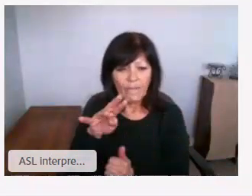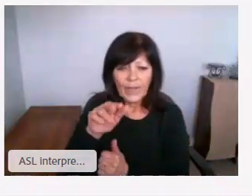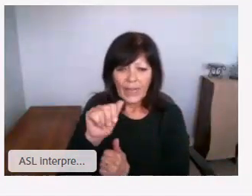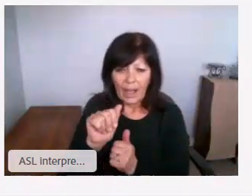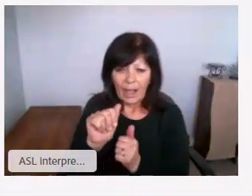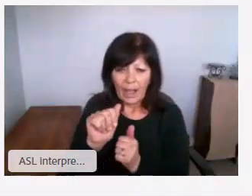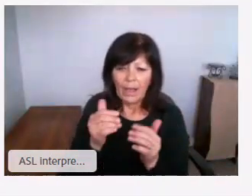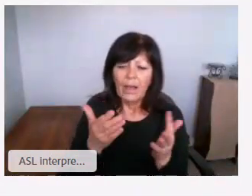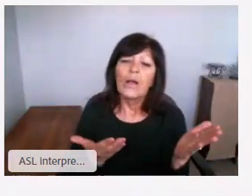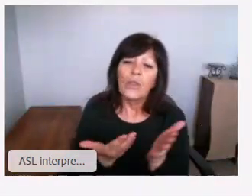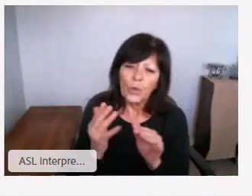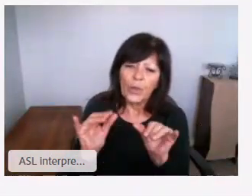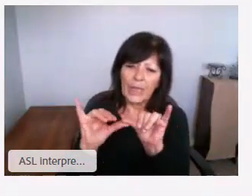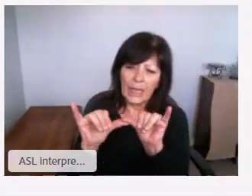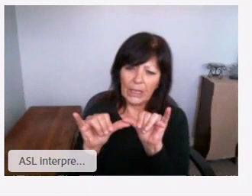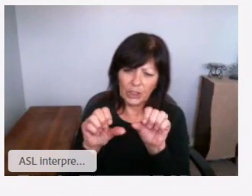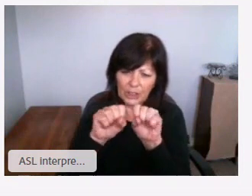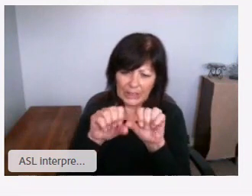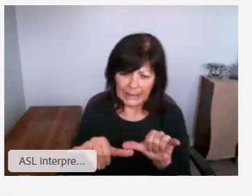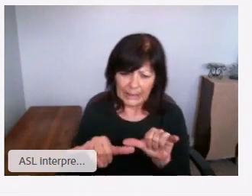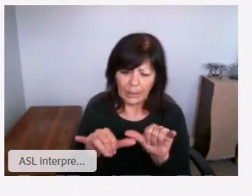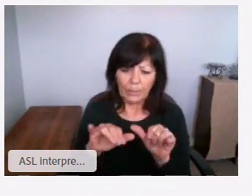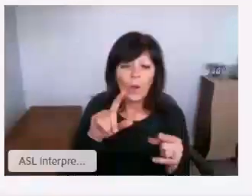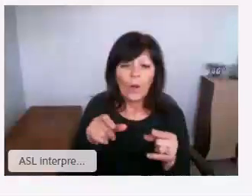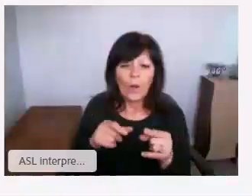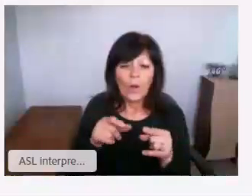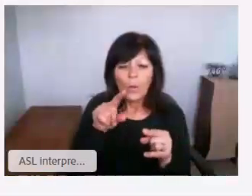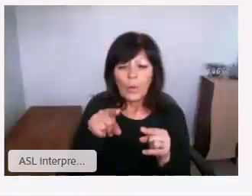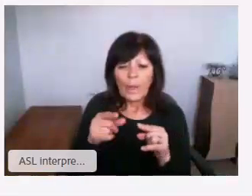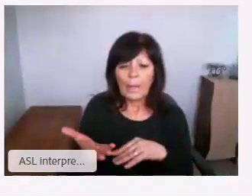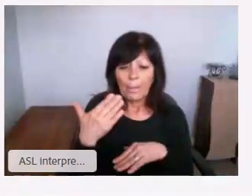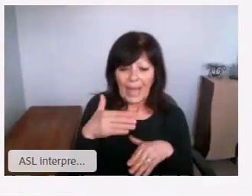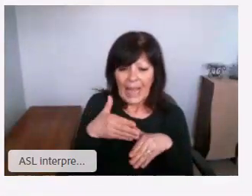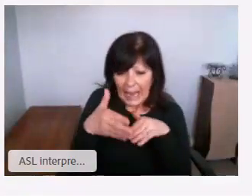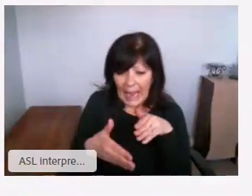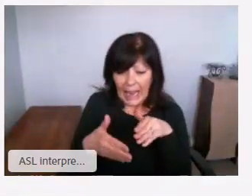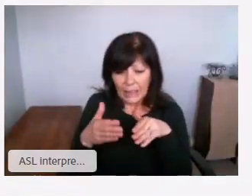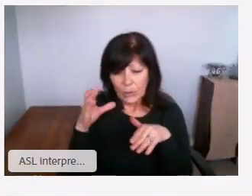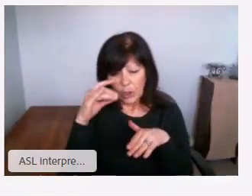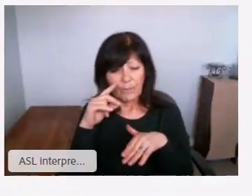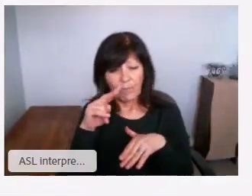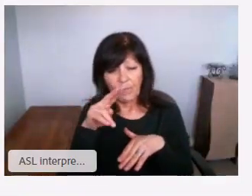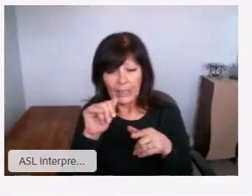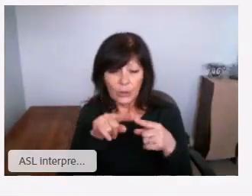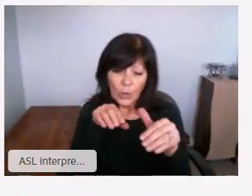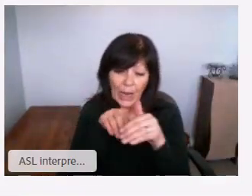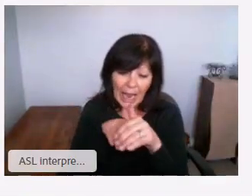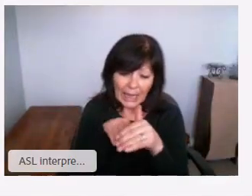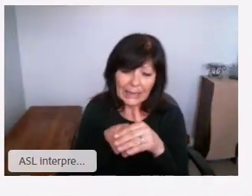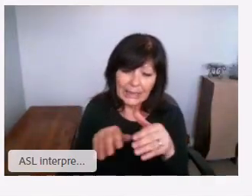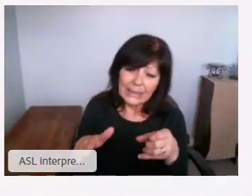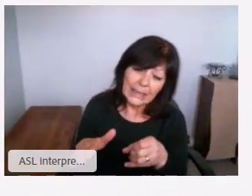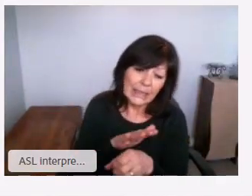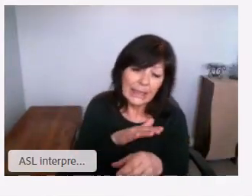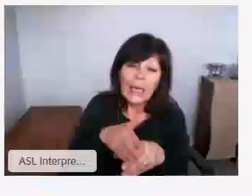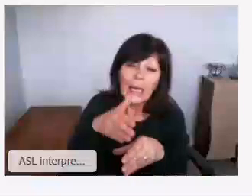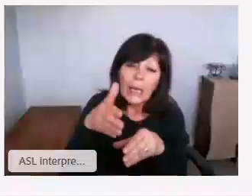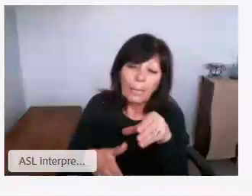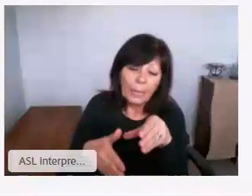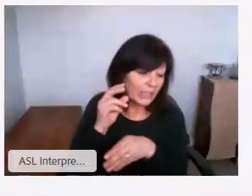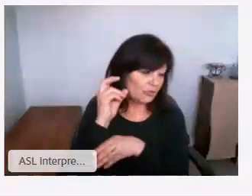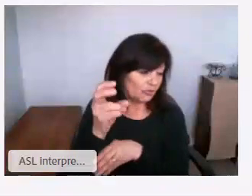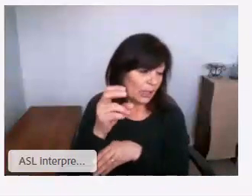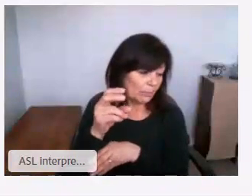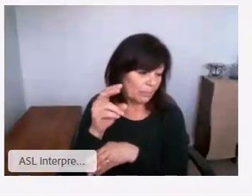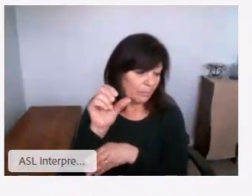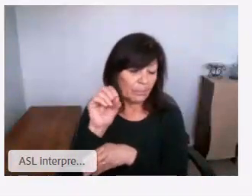the engineering system on what that back-end system is going to look for VIA to have access to the complete trip platform, and what type